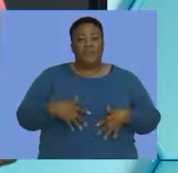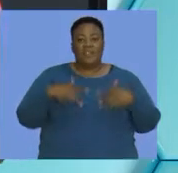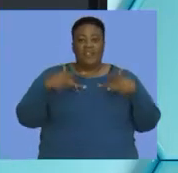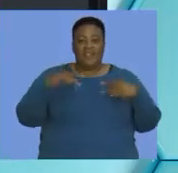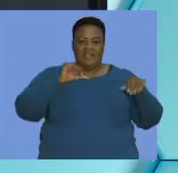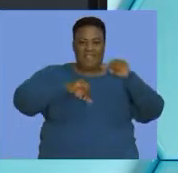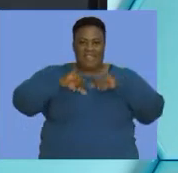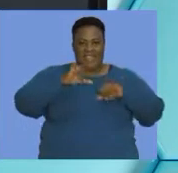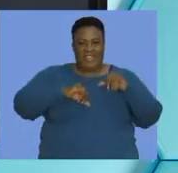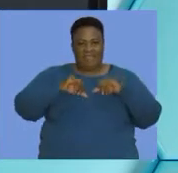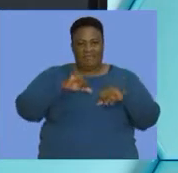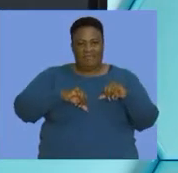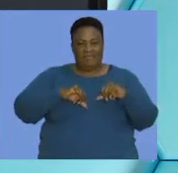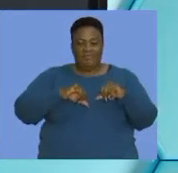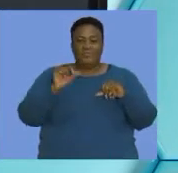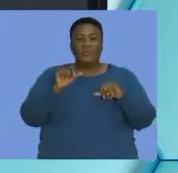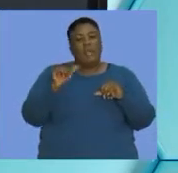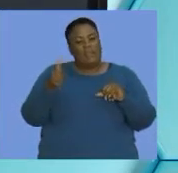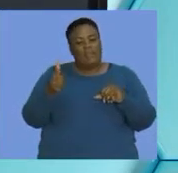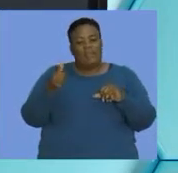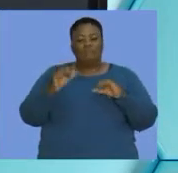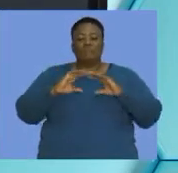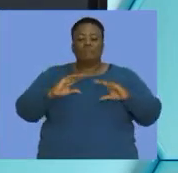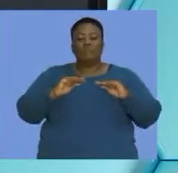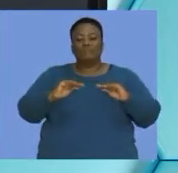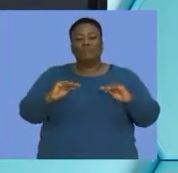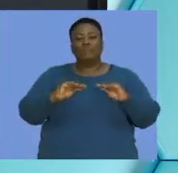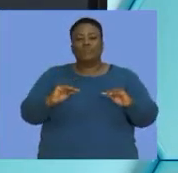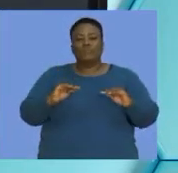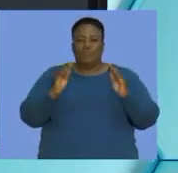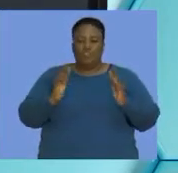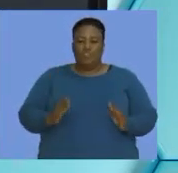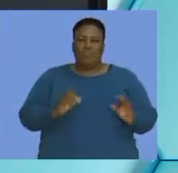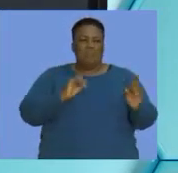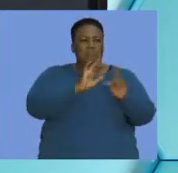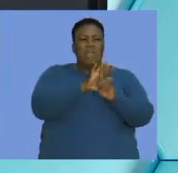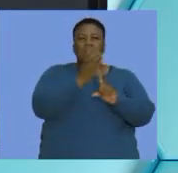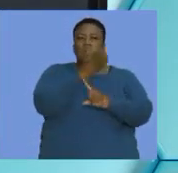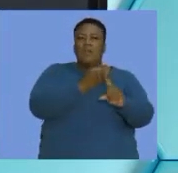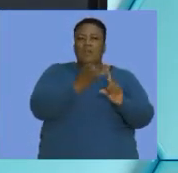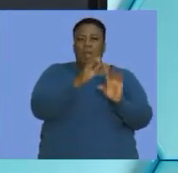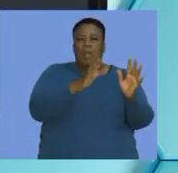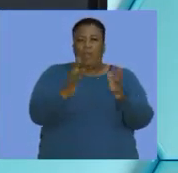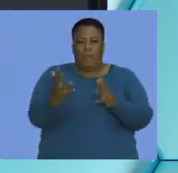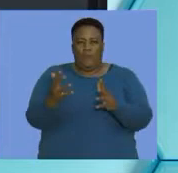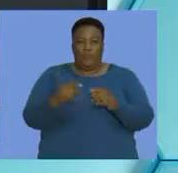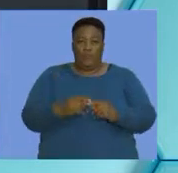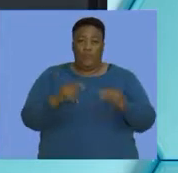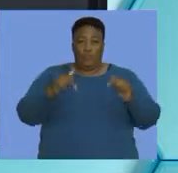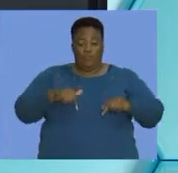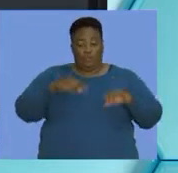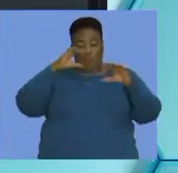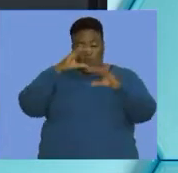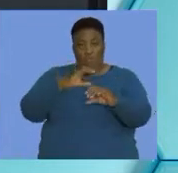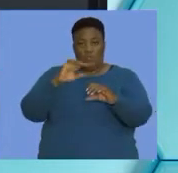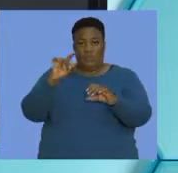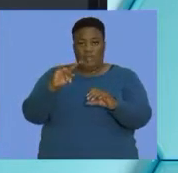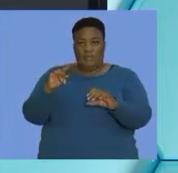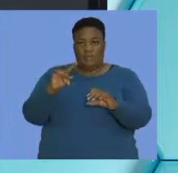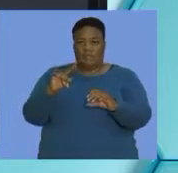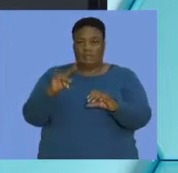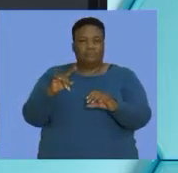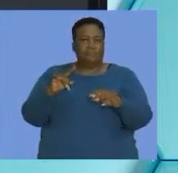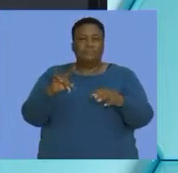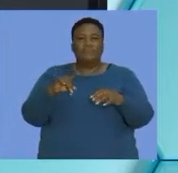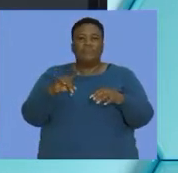Life Sciences to another installment on human impact and the environment. Today we're looking at what we do in terms of